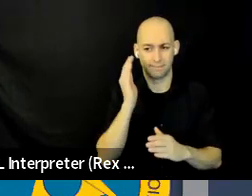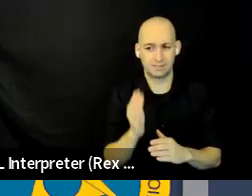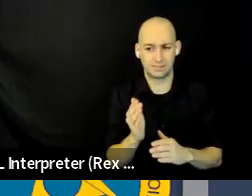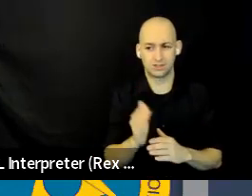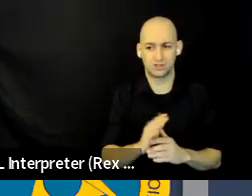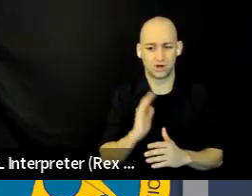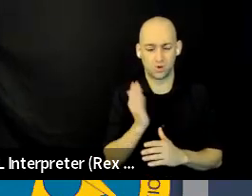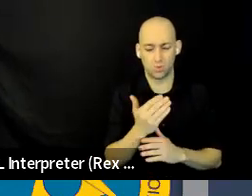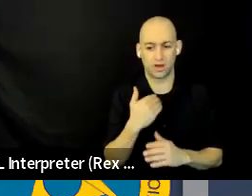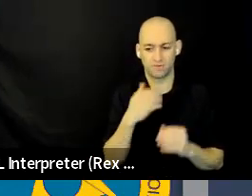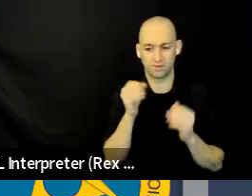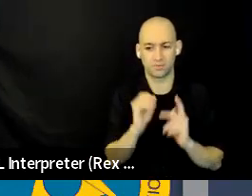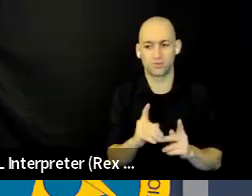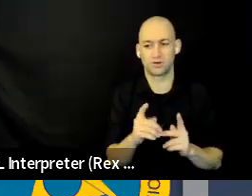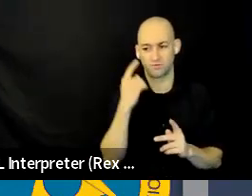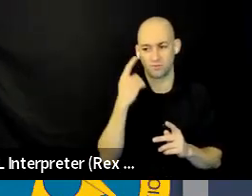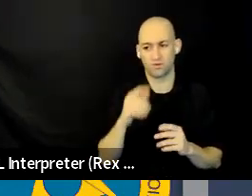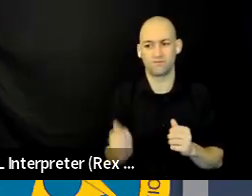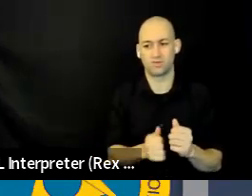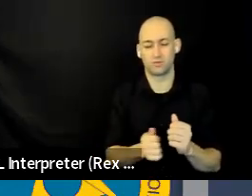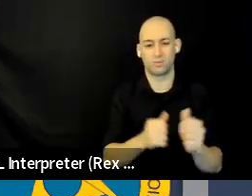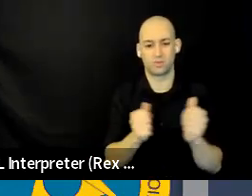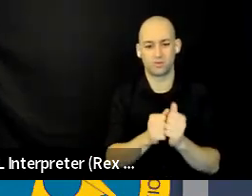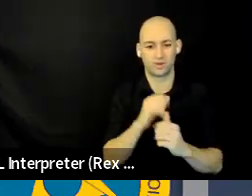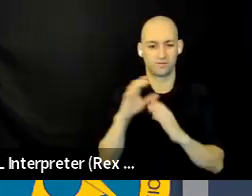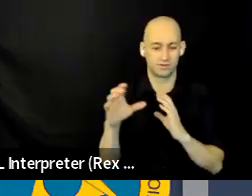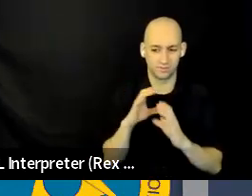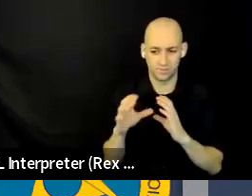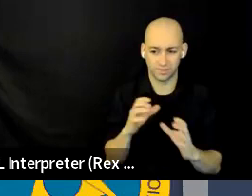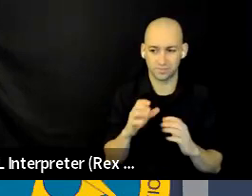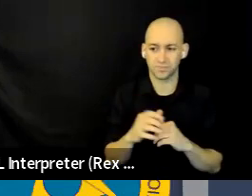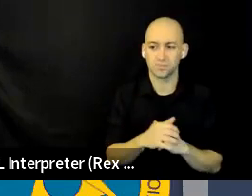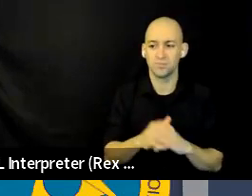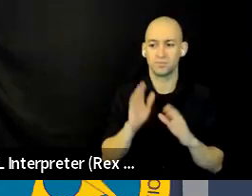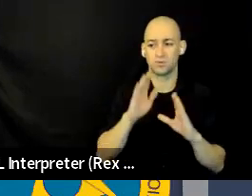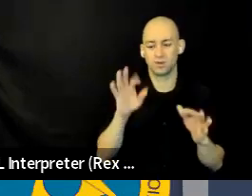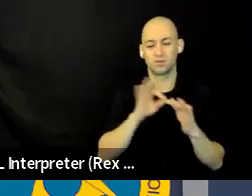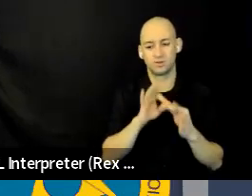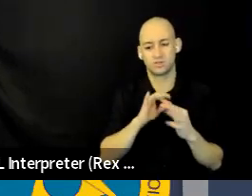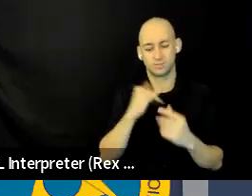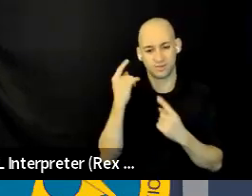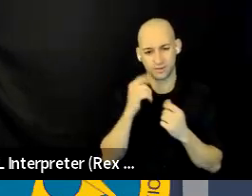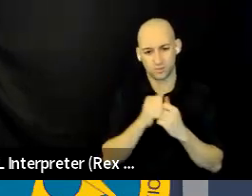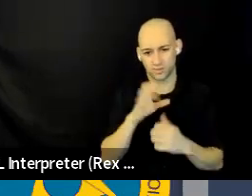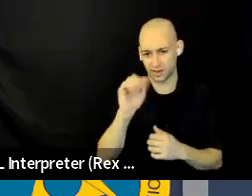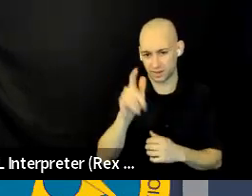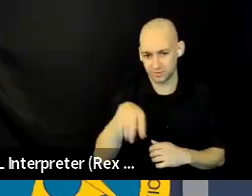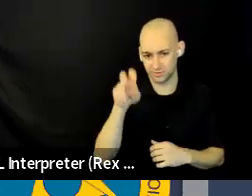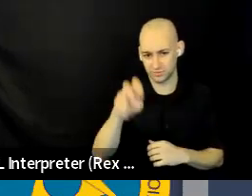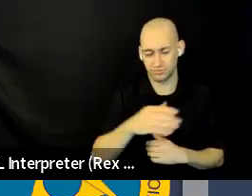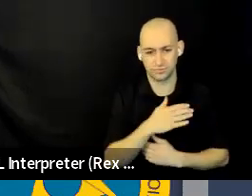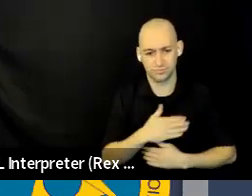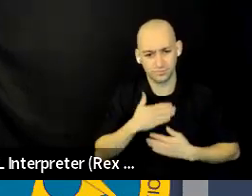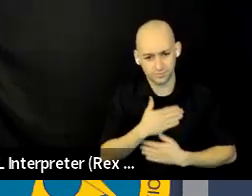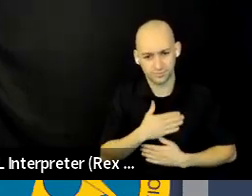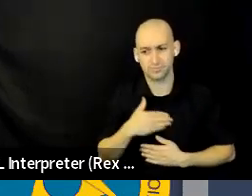We have the opportunity to follow up with conversations. We've got a great relationship, I think, with Caltrans, and we appreciate